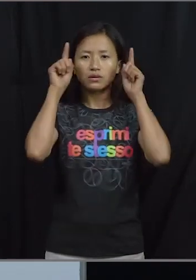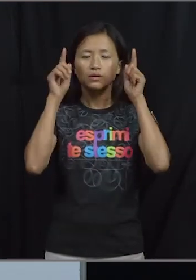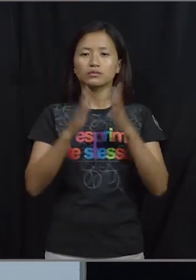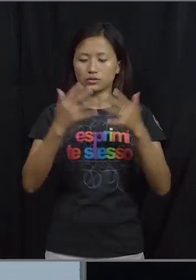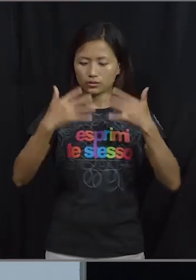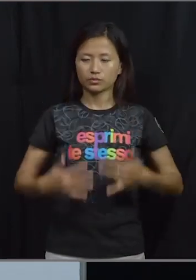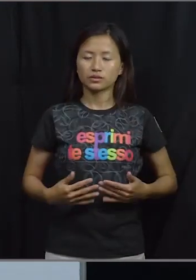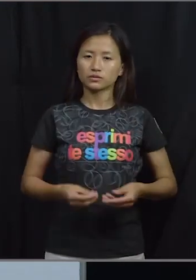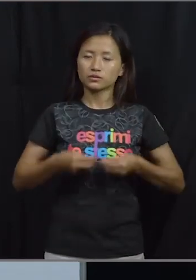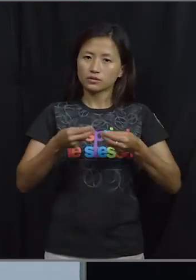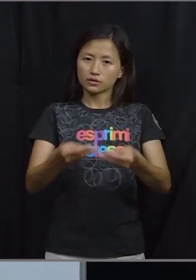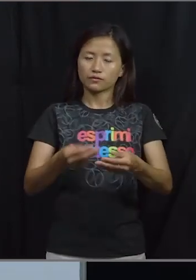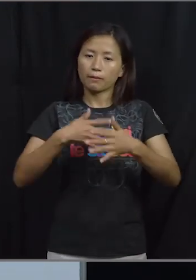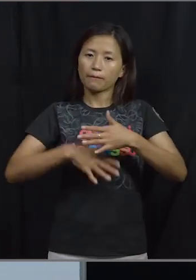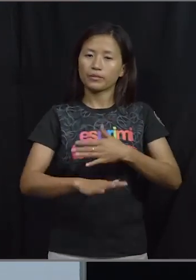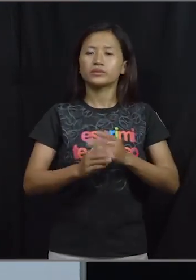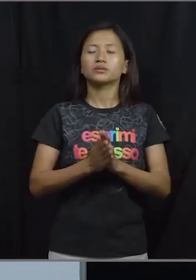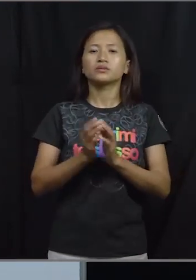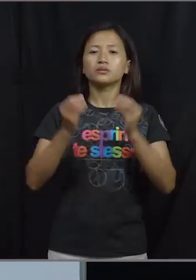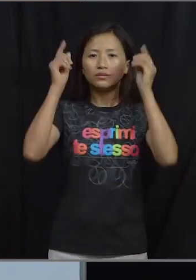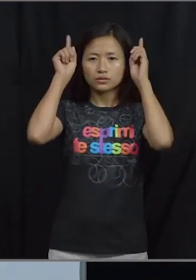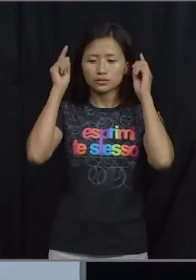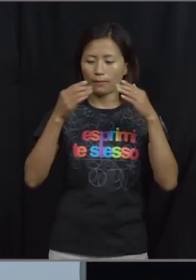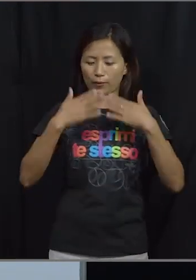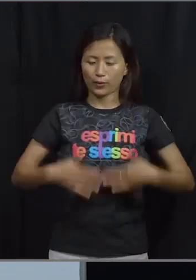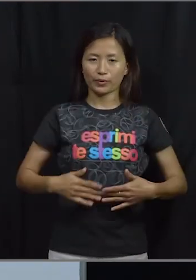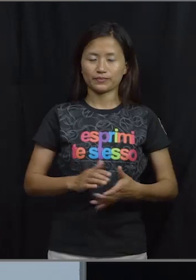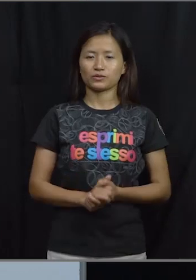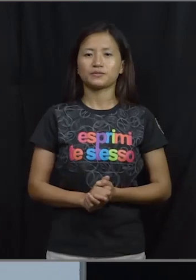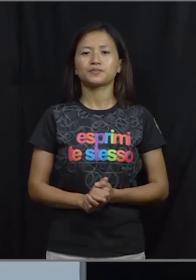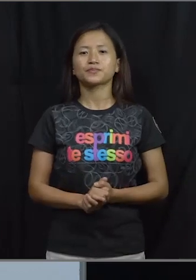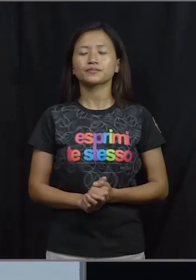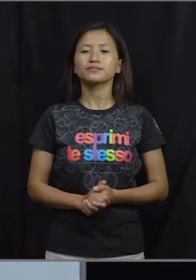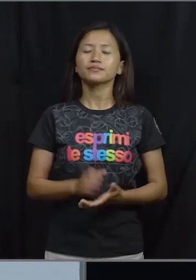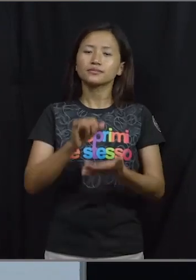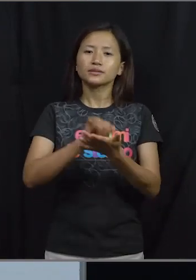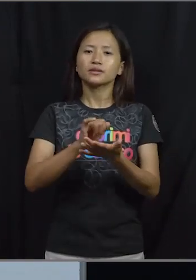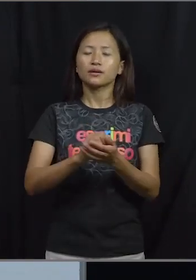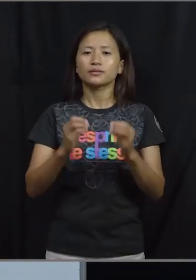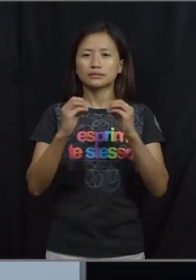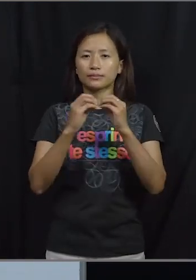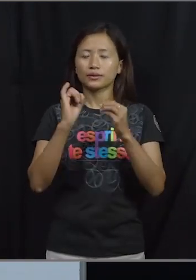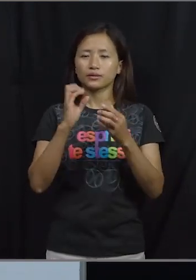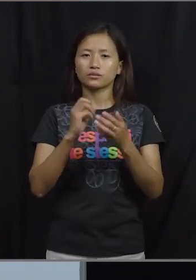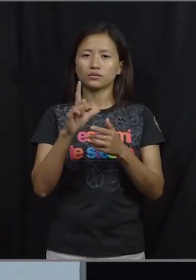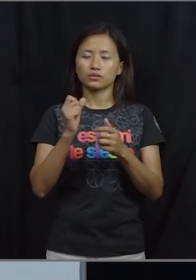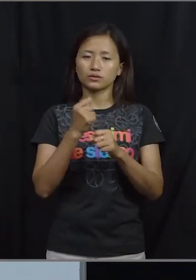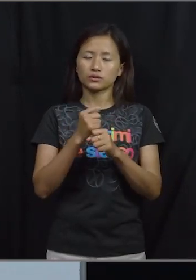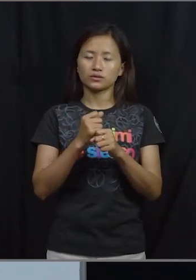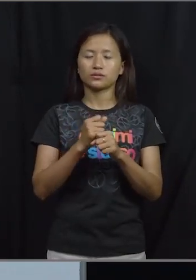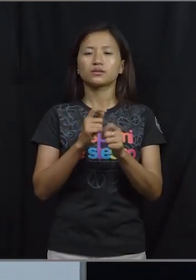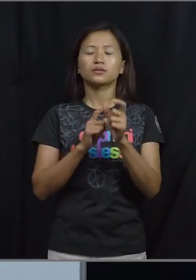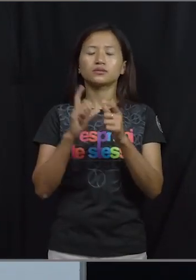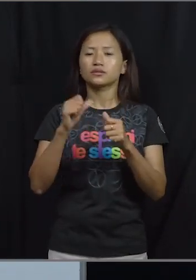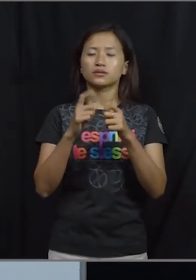human, that means the human beings will give birth to humans, okay? So that is the biological hereditary.